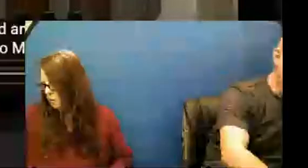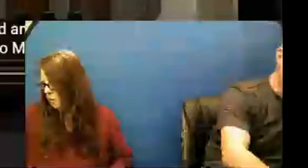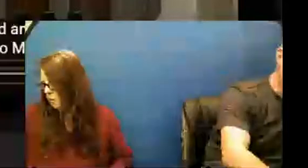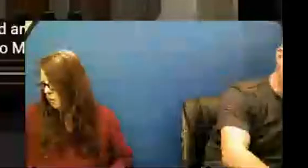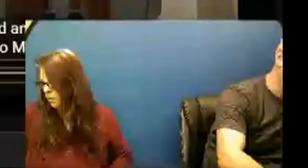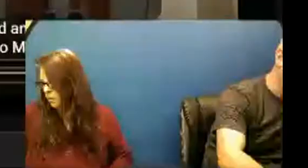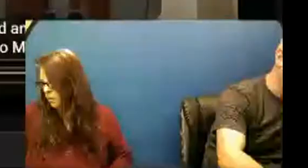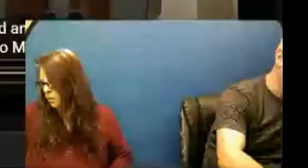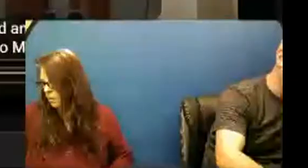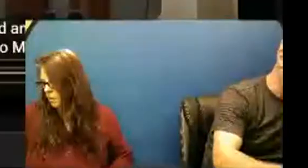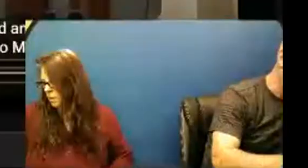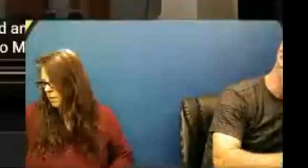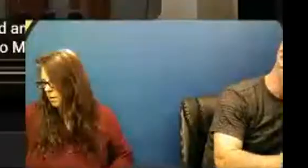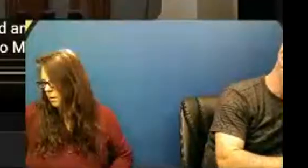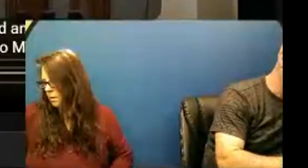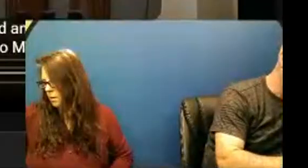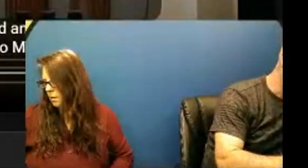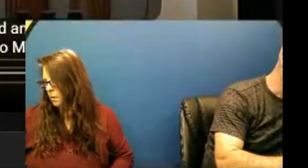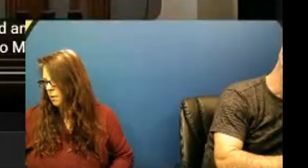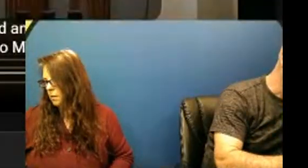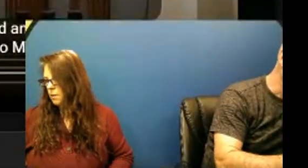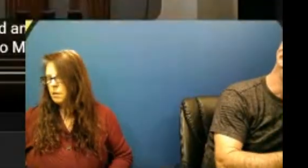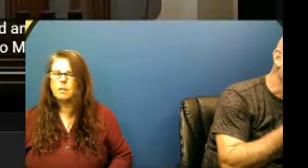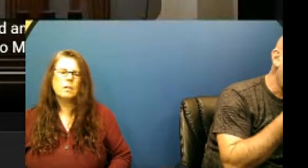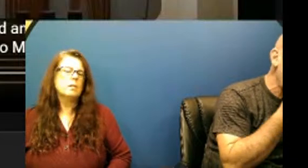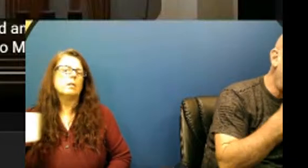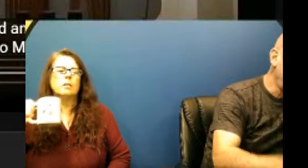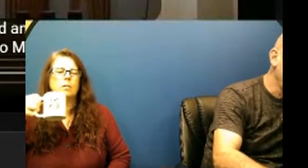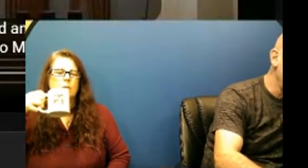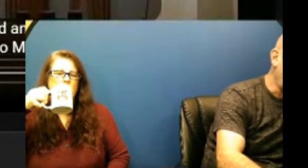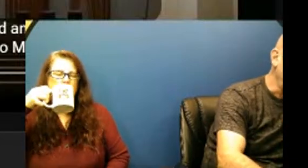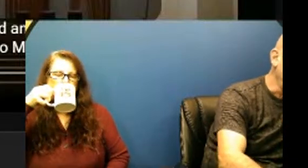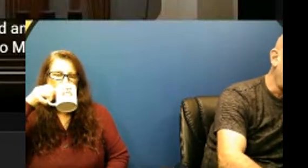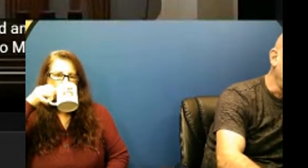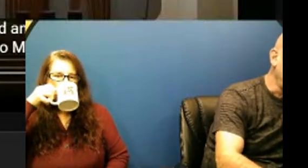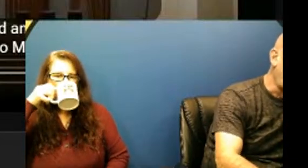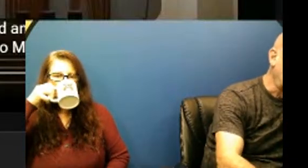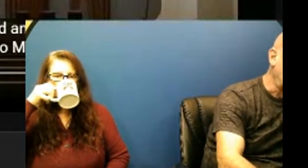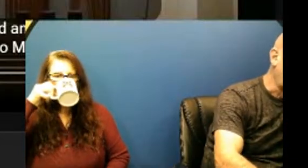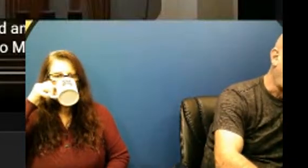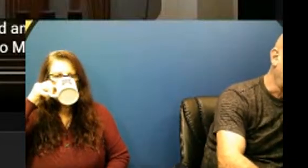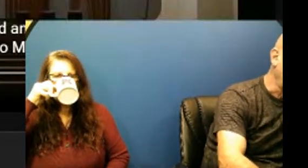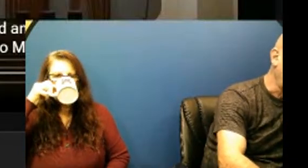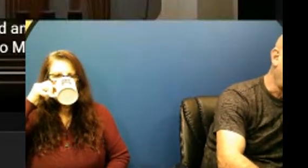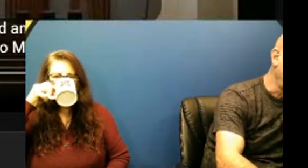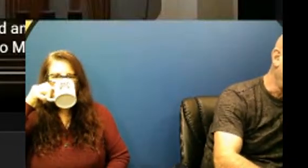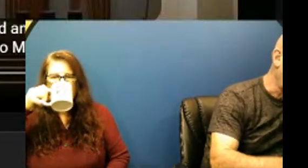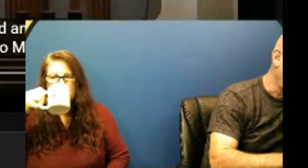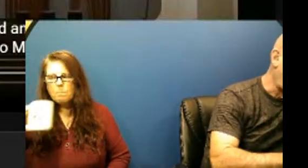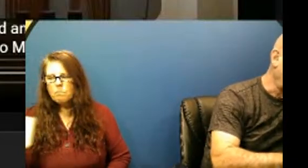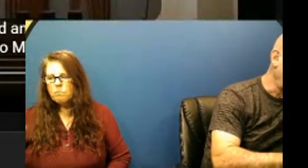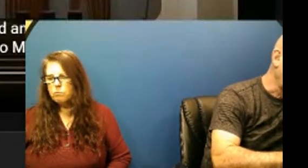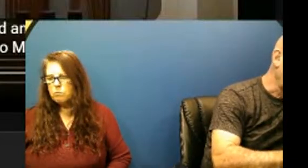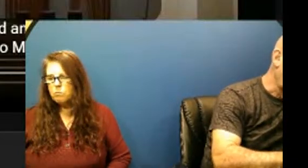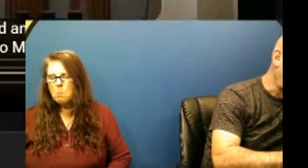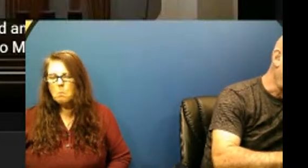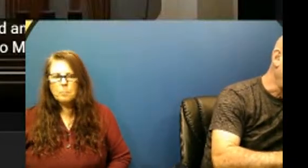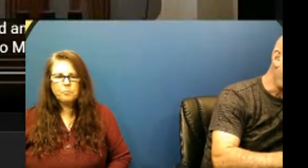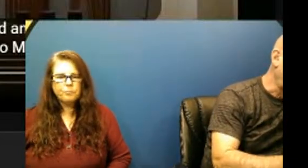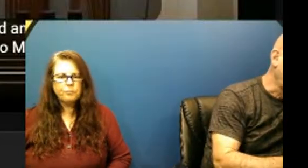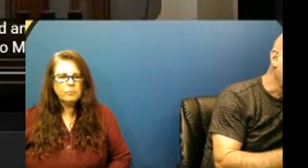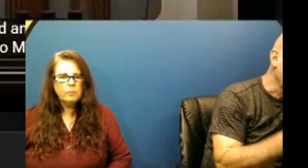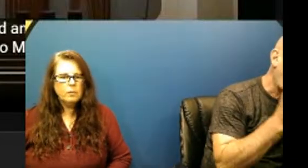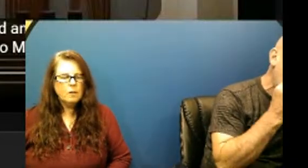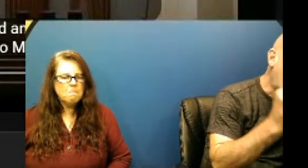record, is what I was concerned about. Well, I think and they're not concerned about the fact that it is available. As I said, the remedy is just somebody